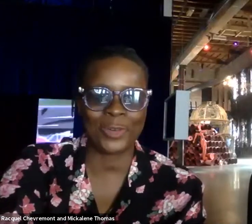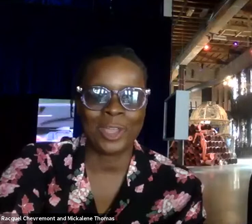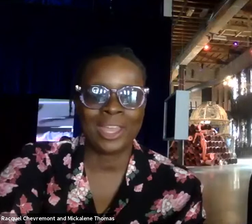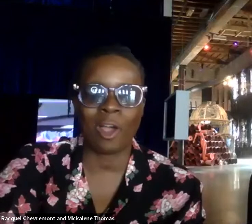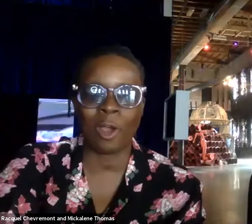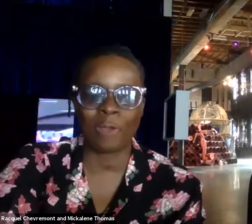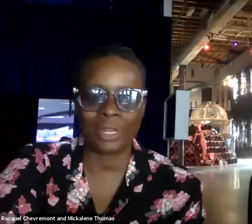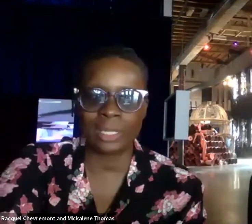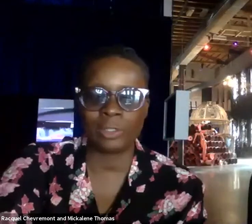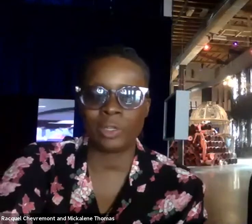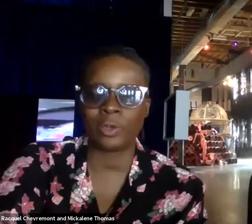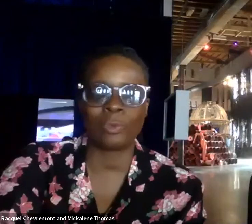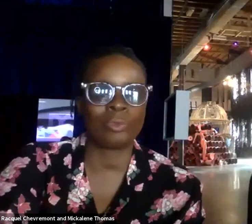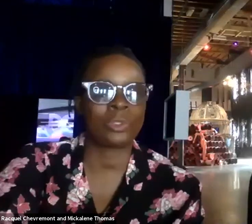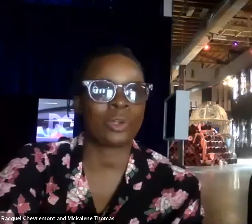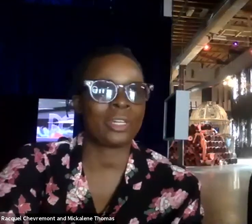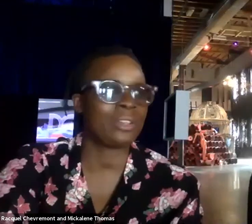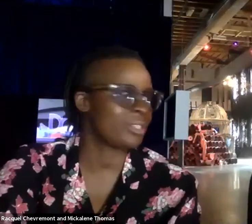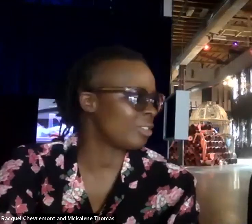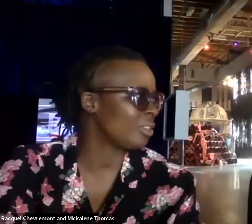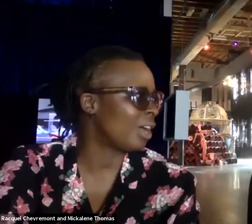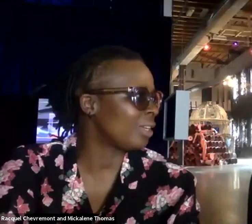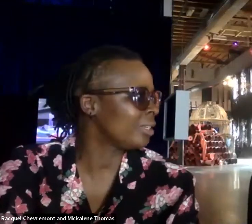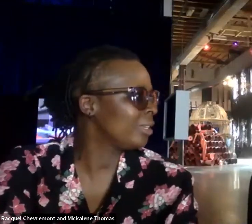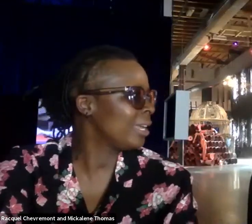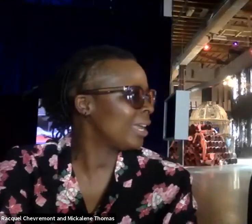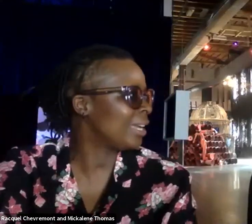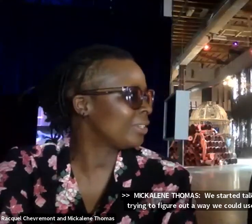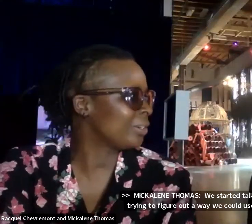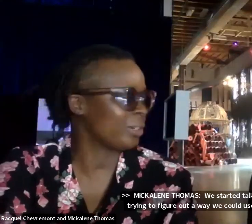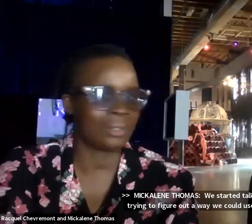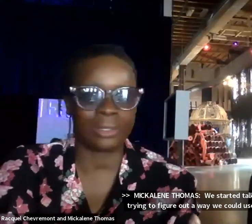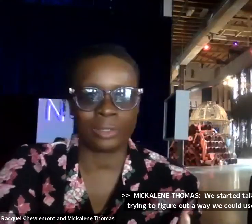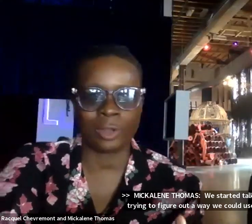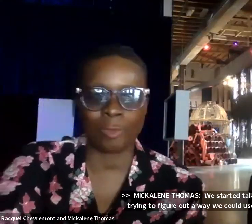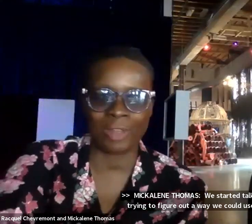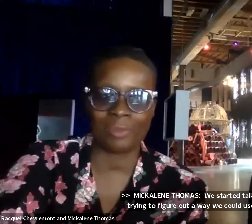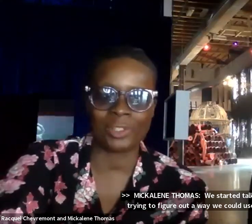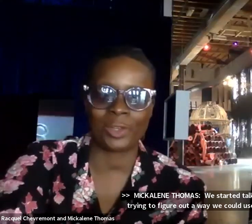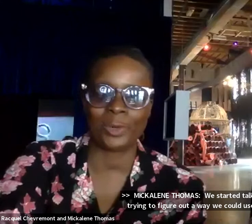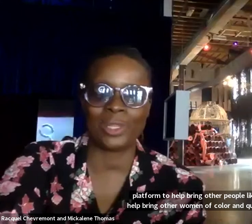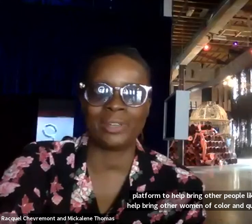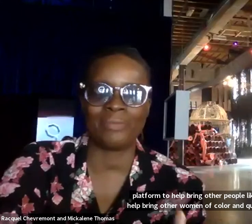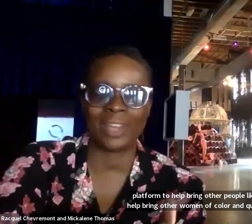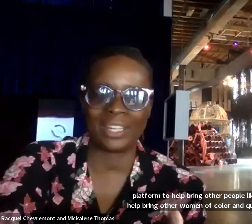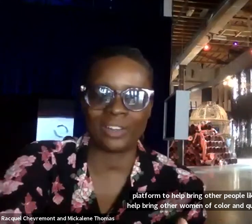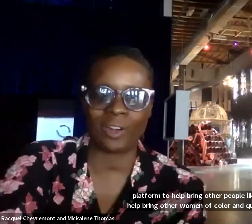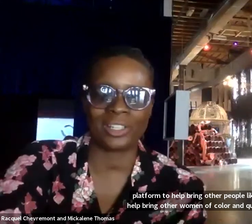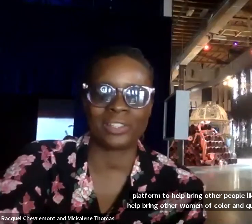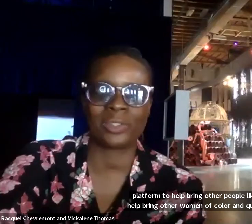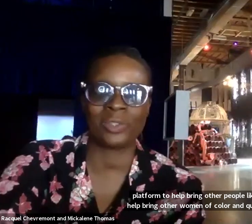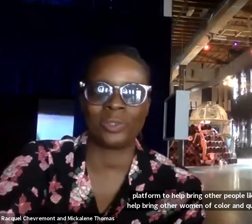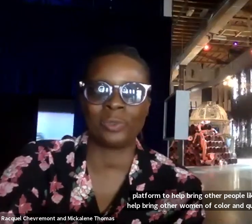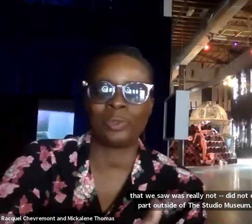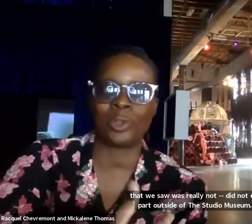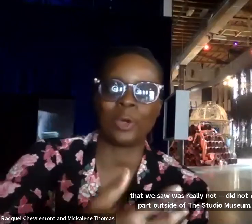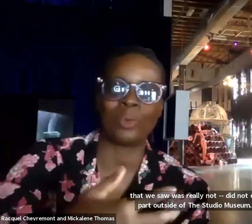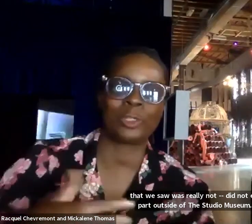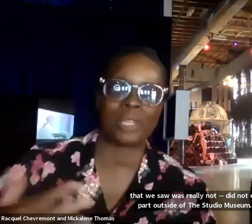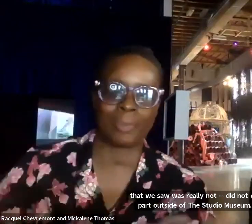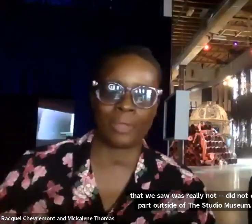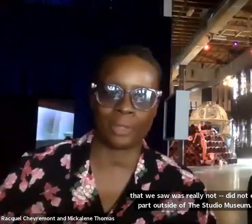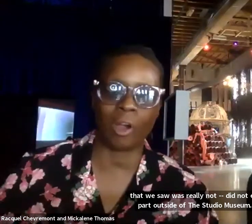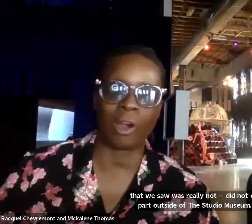you know, already, you know, starting her salon at her, you know, brownstone and inviting artists to, you